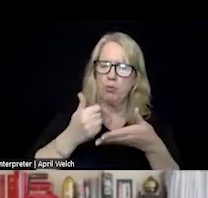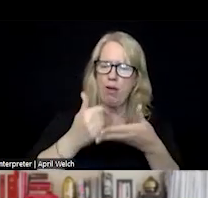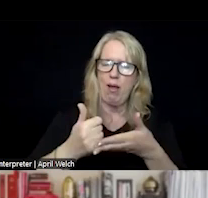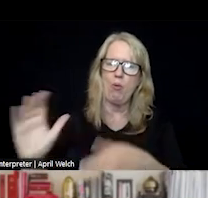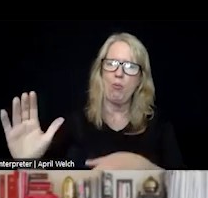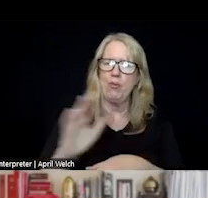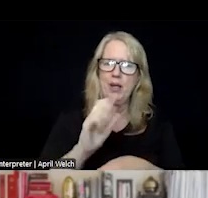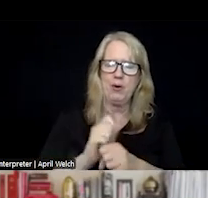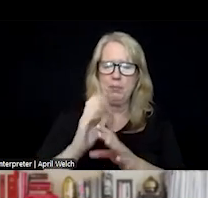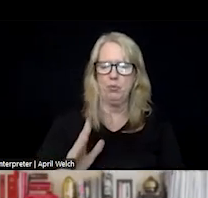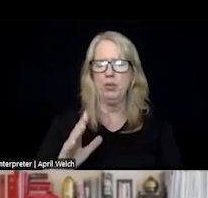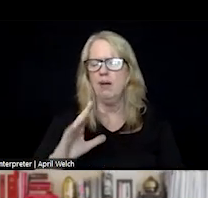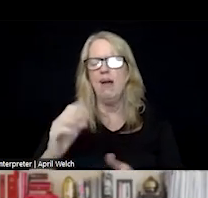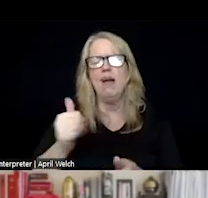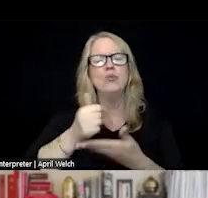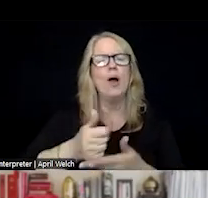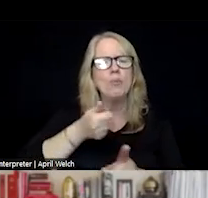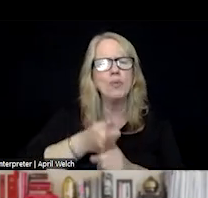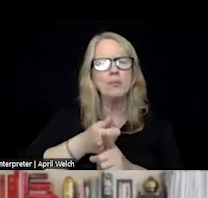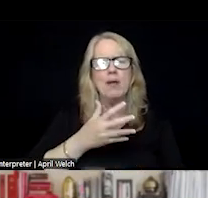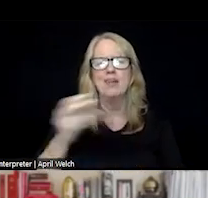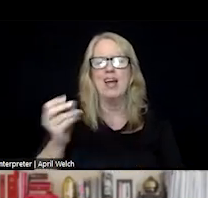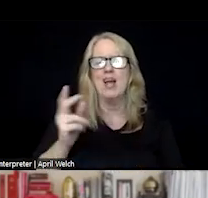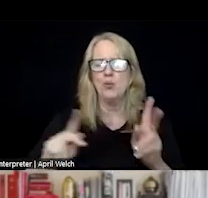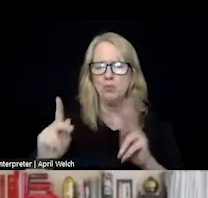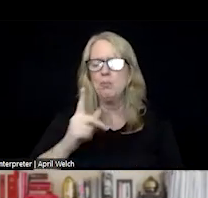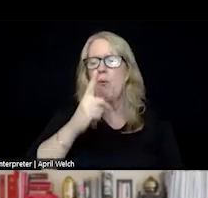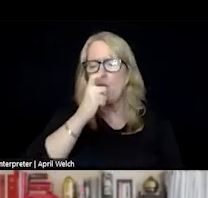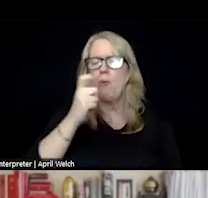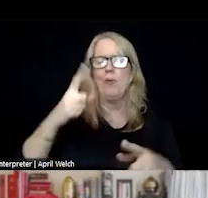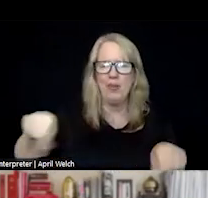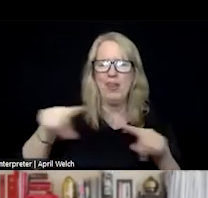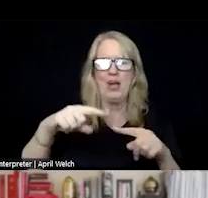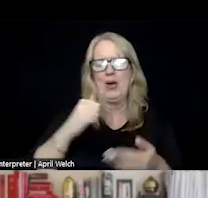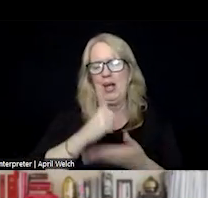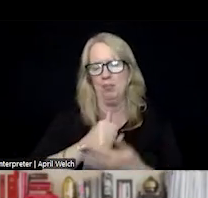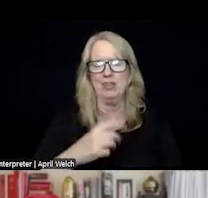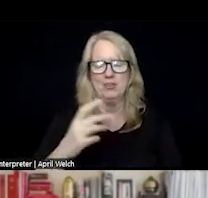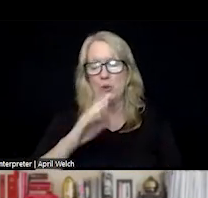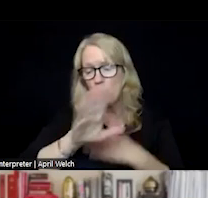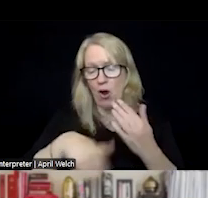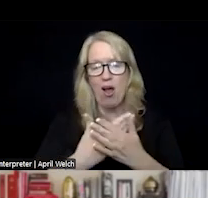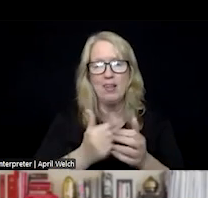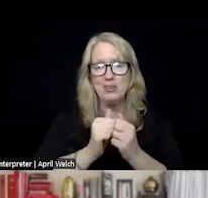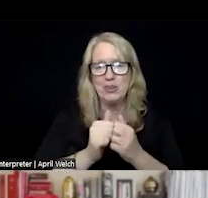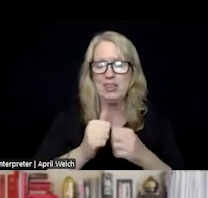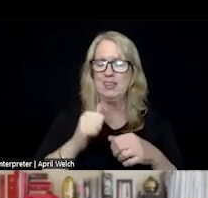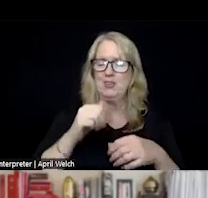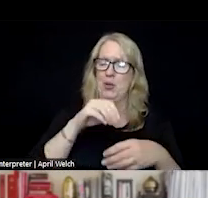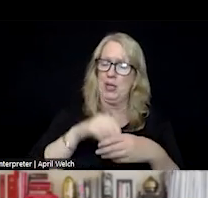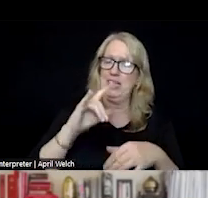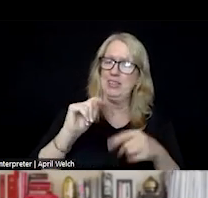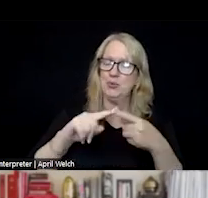and help themselves and help the people they're helping. So we're all in it together, right? In it to win it.